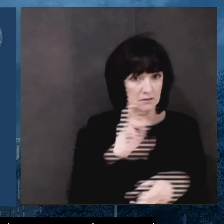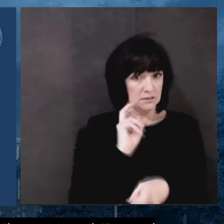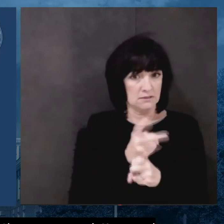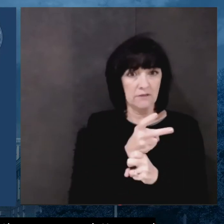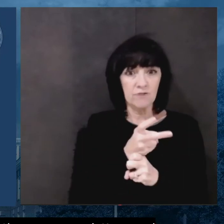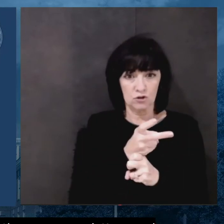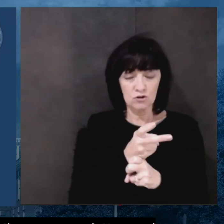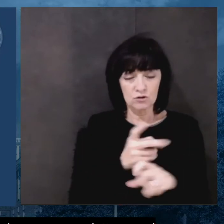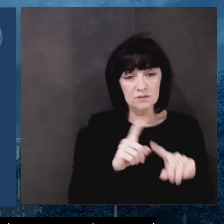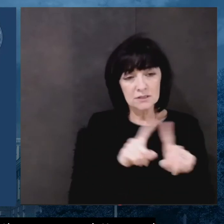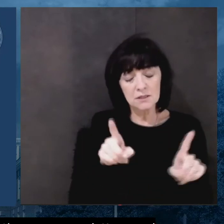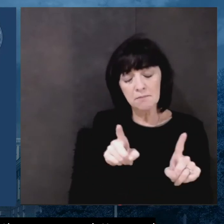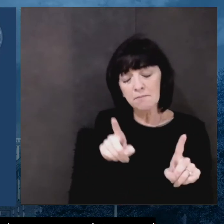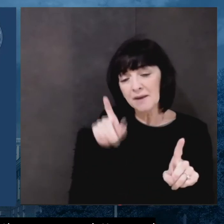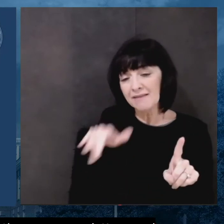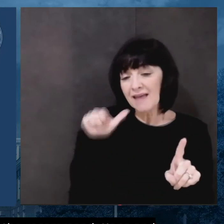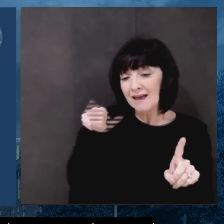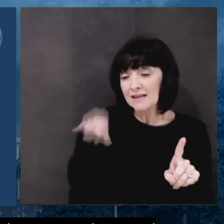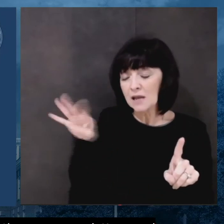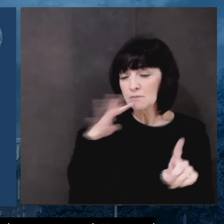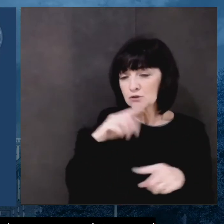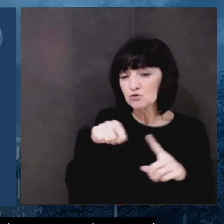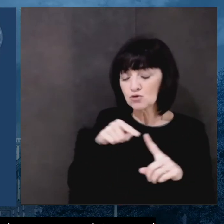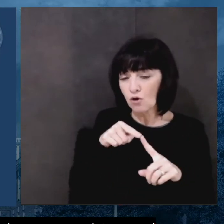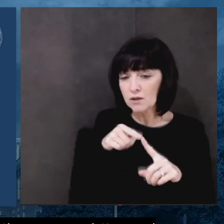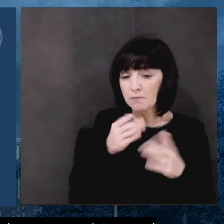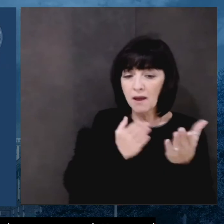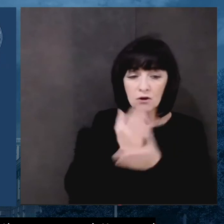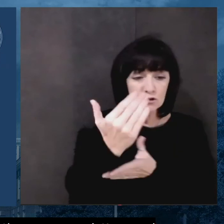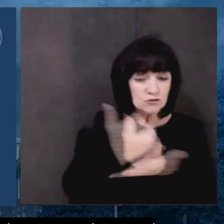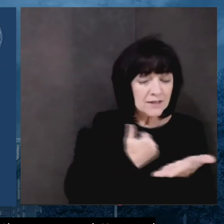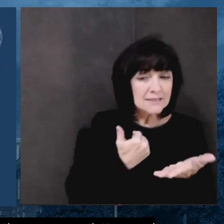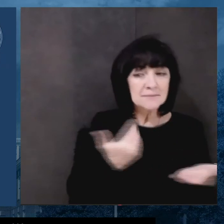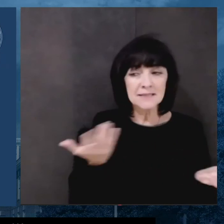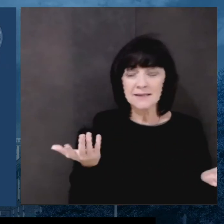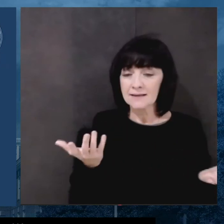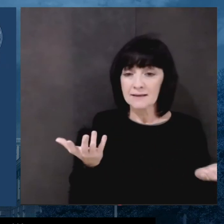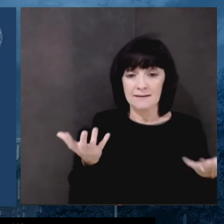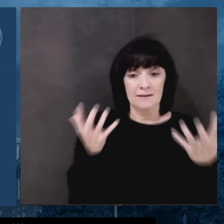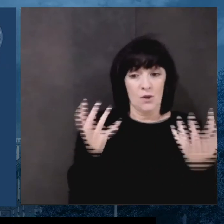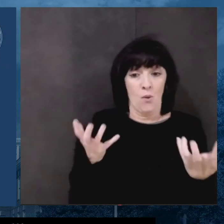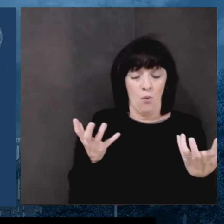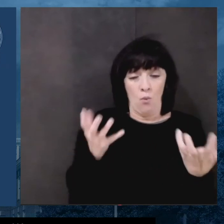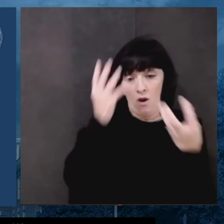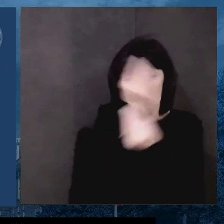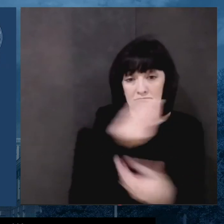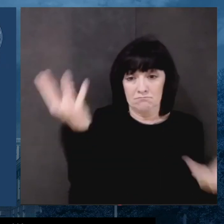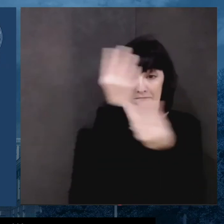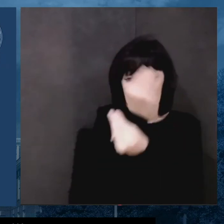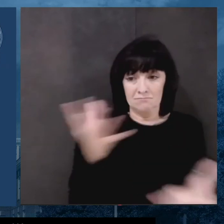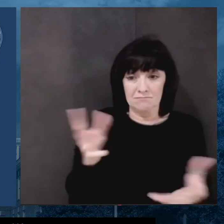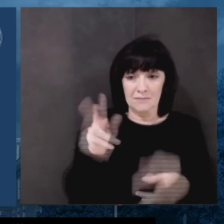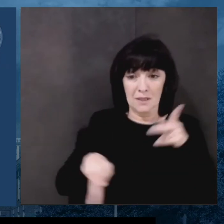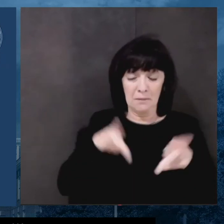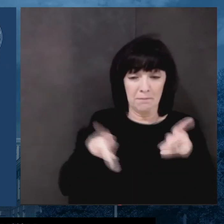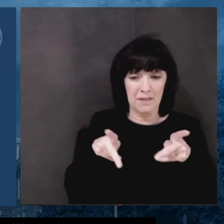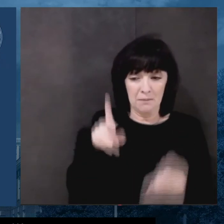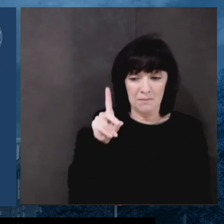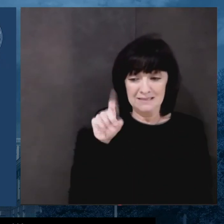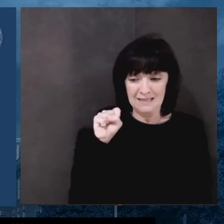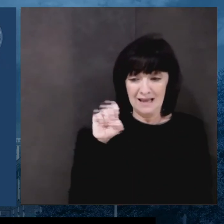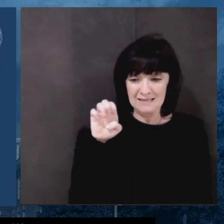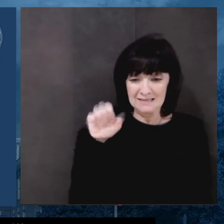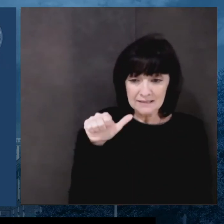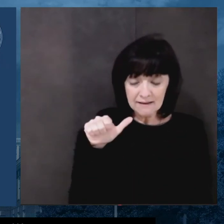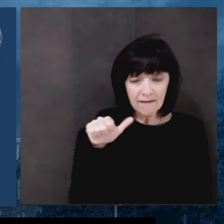transparency, Amy, we talk on a regular basis with the DSEA. We share with them the